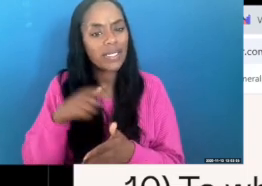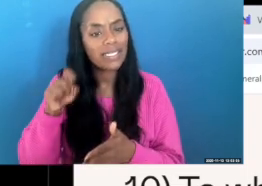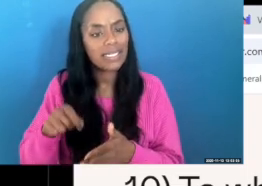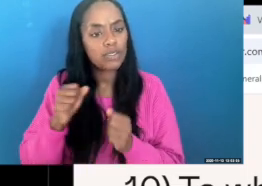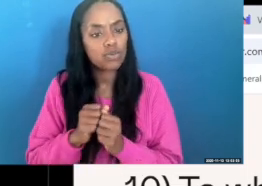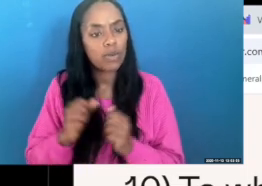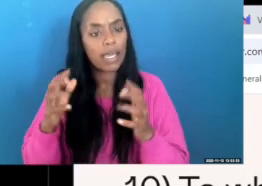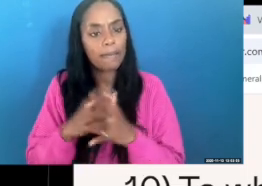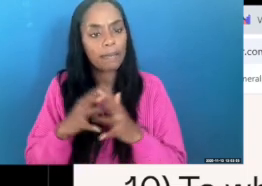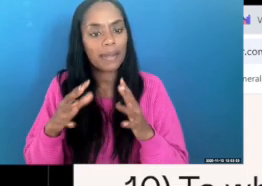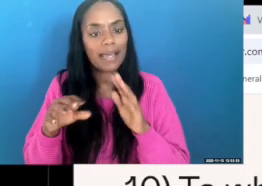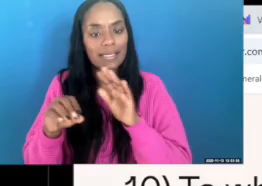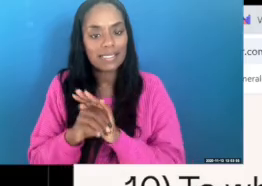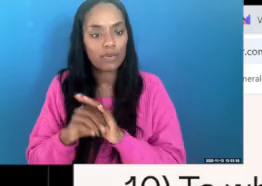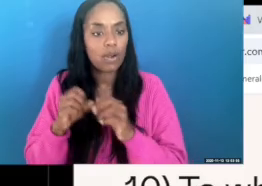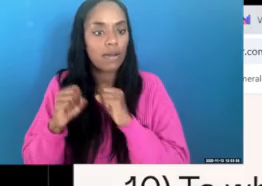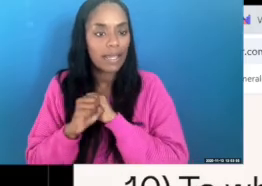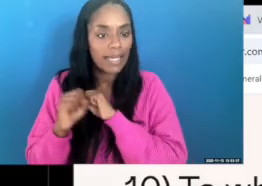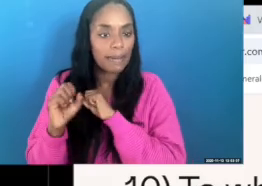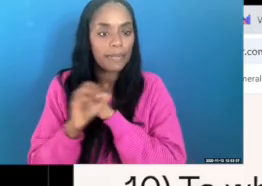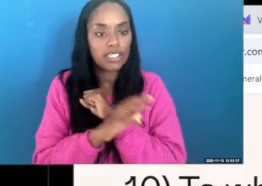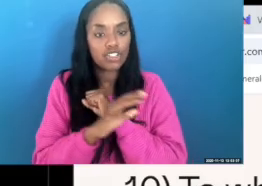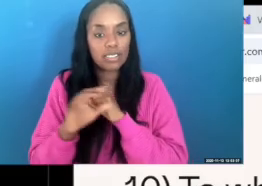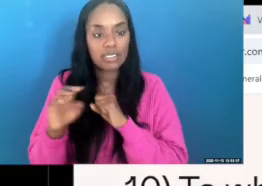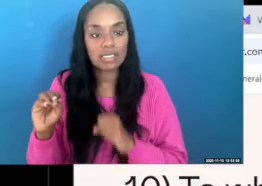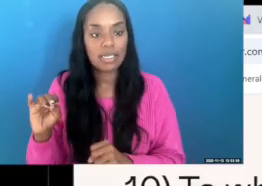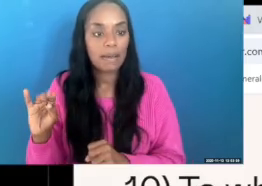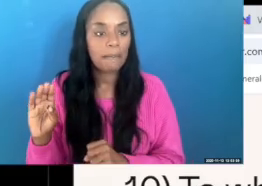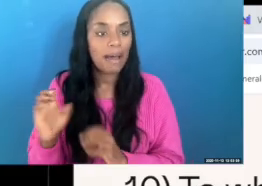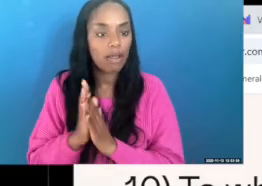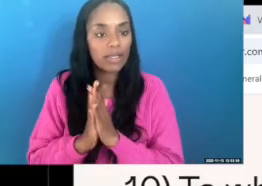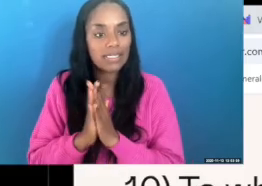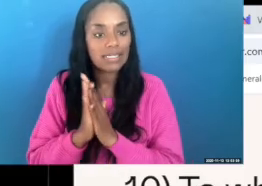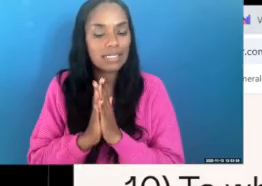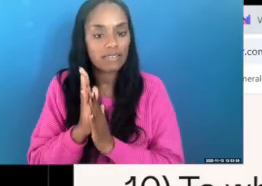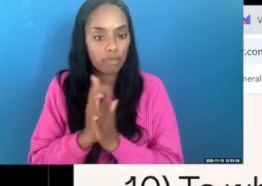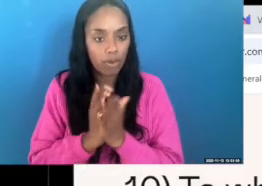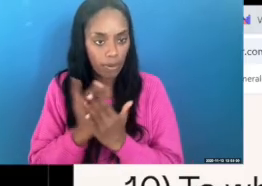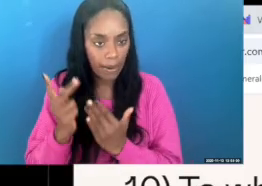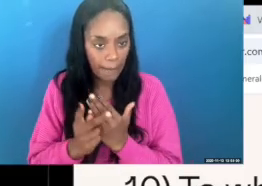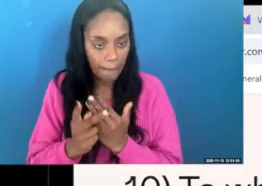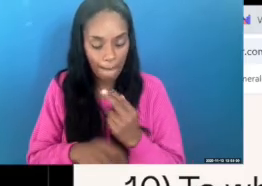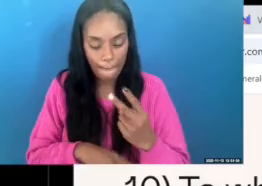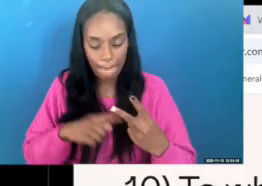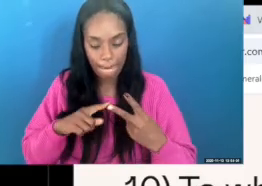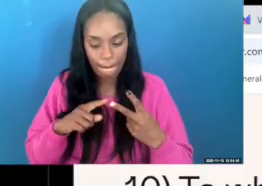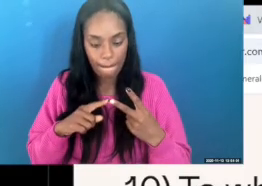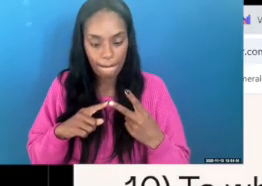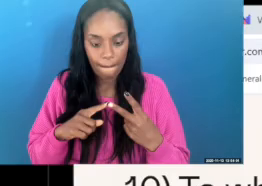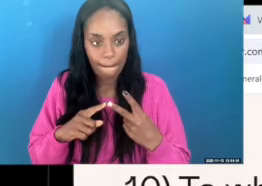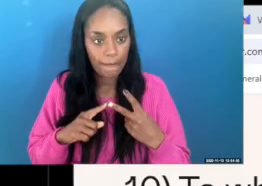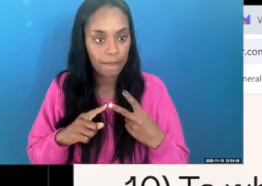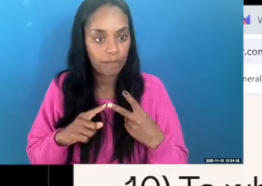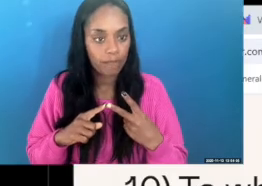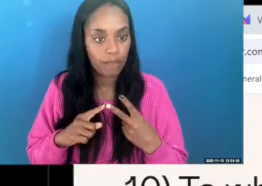asking this question throughout the afternoon. What kind of funding would we need, in your opinion,